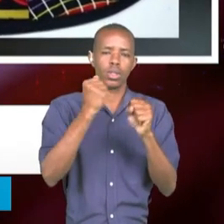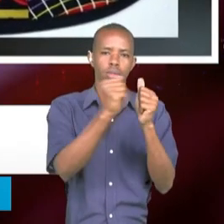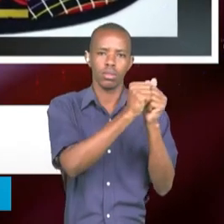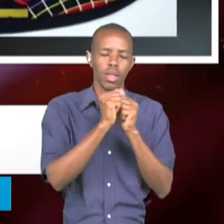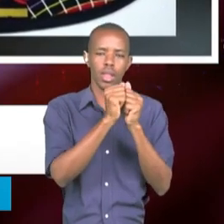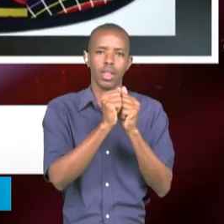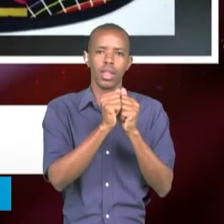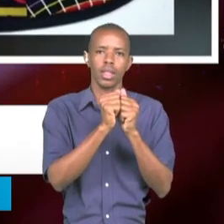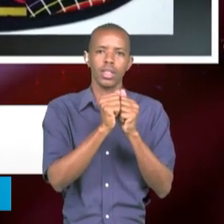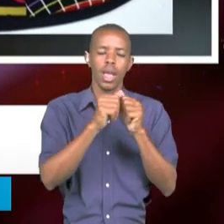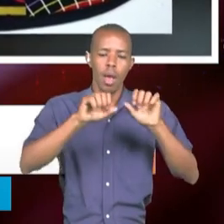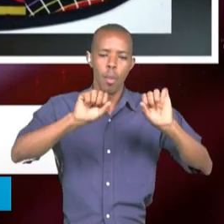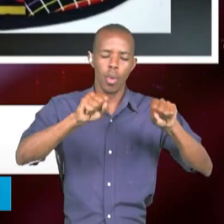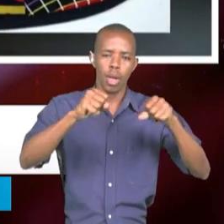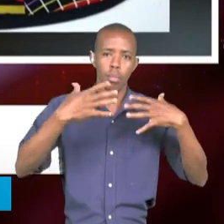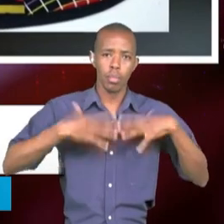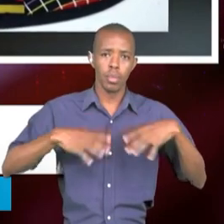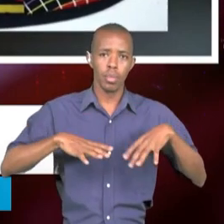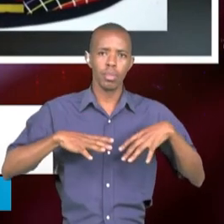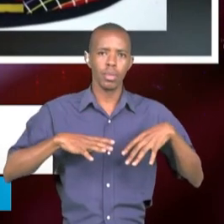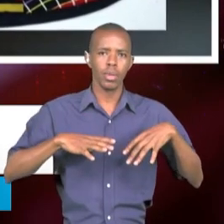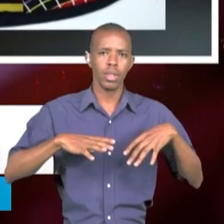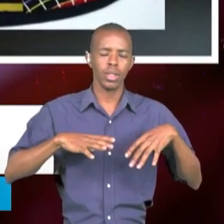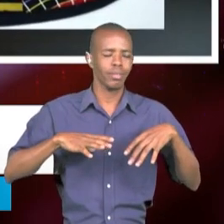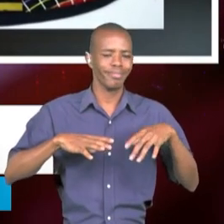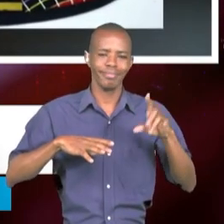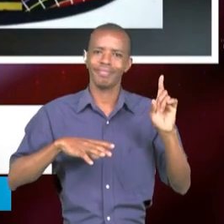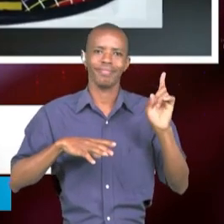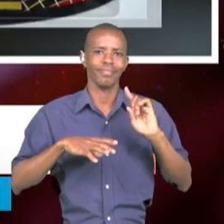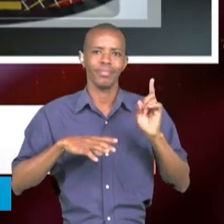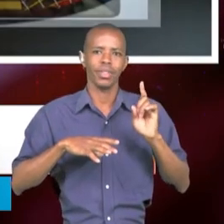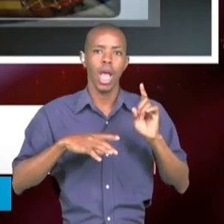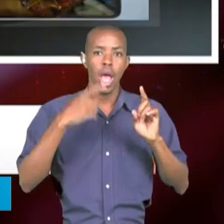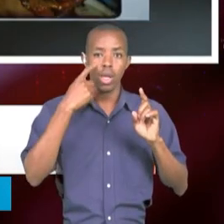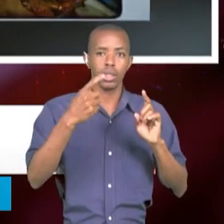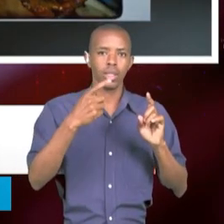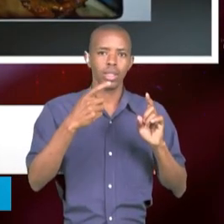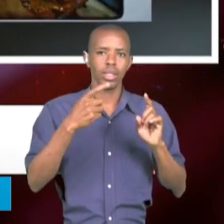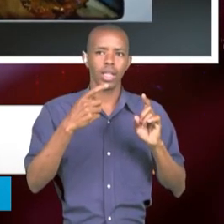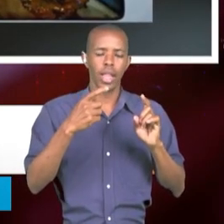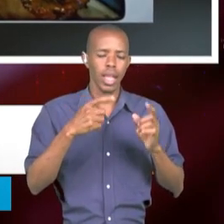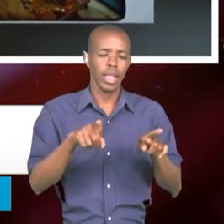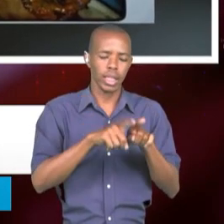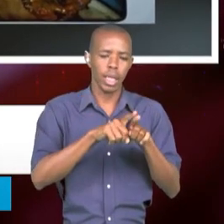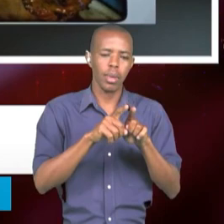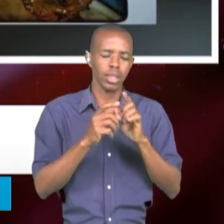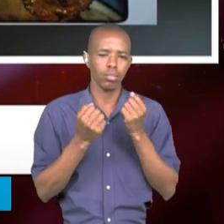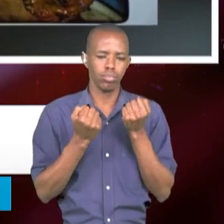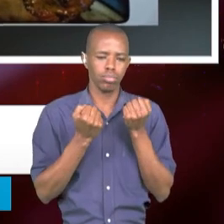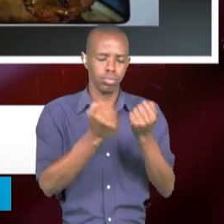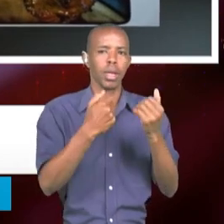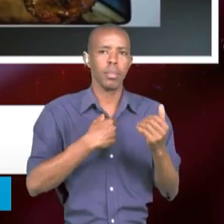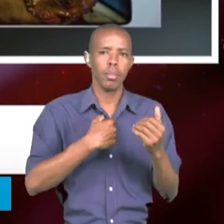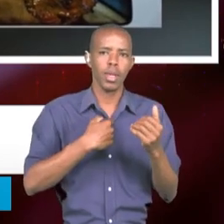this just boda people you see, they mean heaven to me. I can imagine. You see, that other than many letter. Yes. Mbio mbio. So I